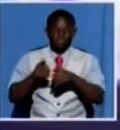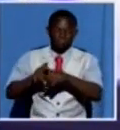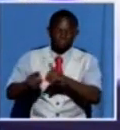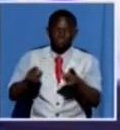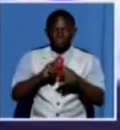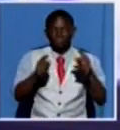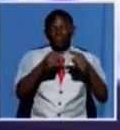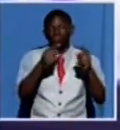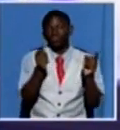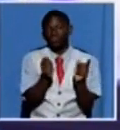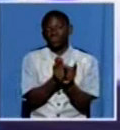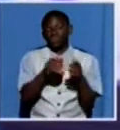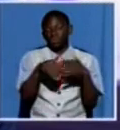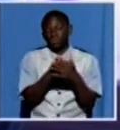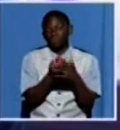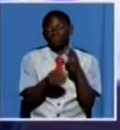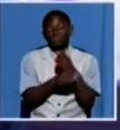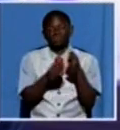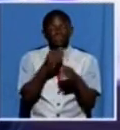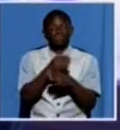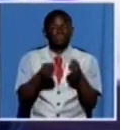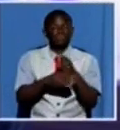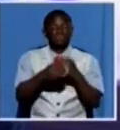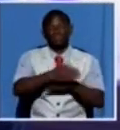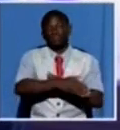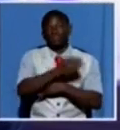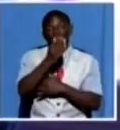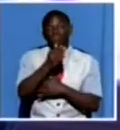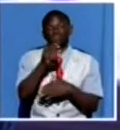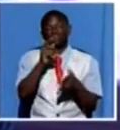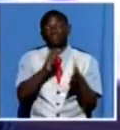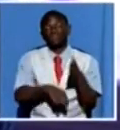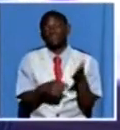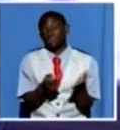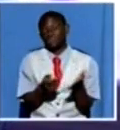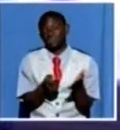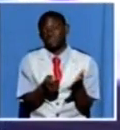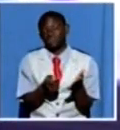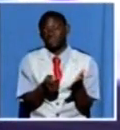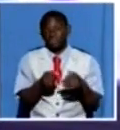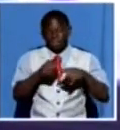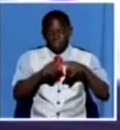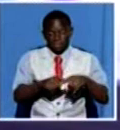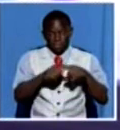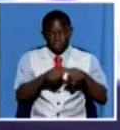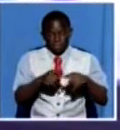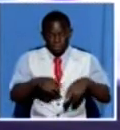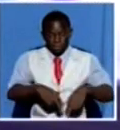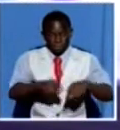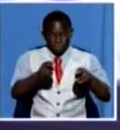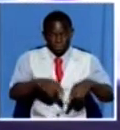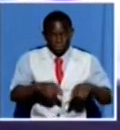simplified one, we have the mechanical one. So there are different specifications, and that is informed by the traffic volume. Michael Chirufyasat